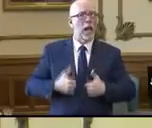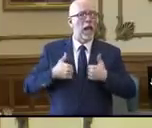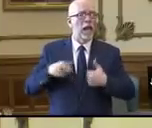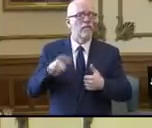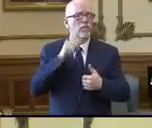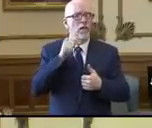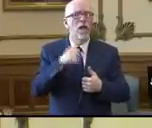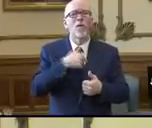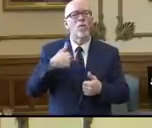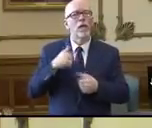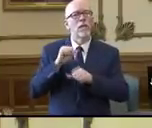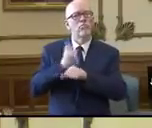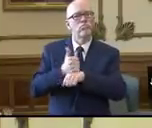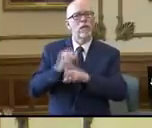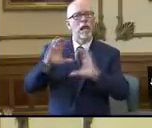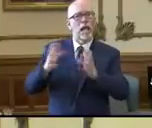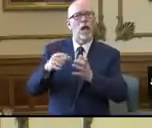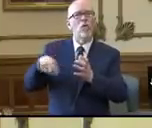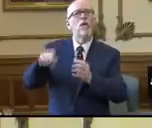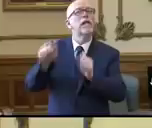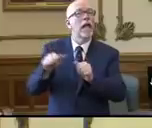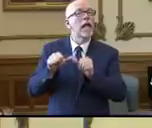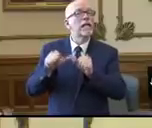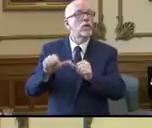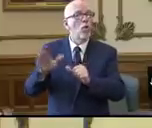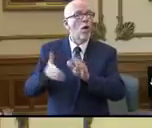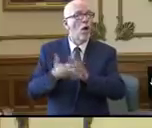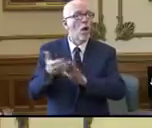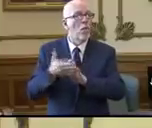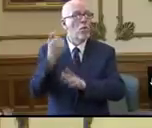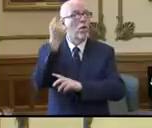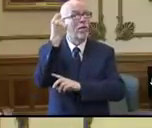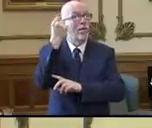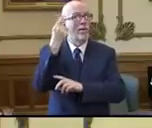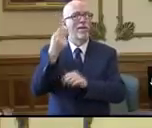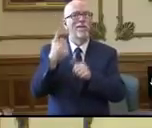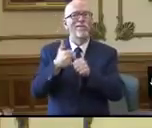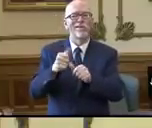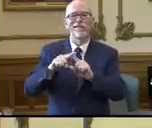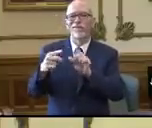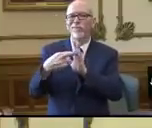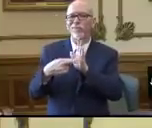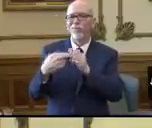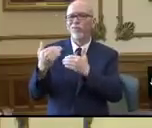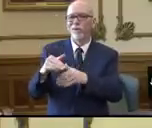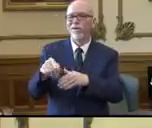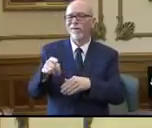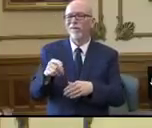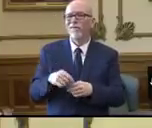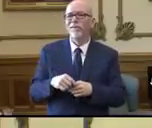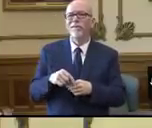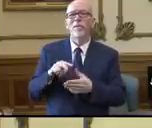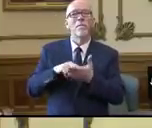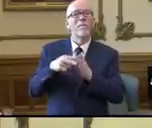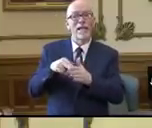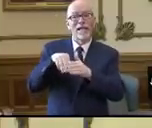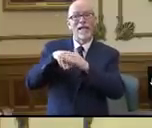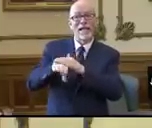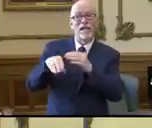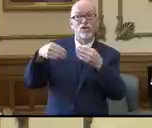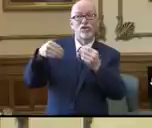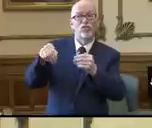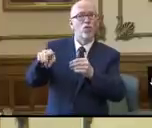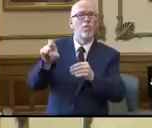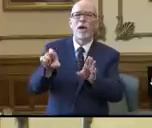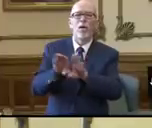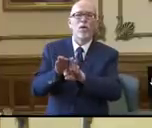but we've created a category that allows them to continue operating under new conditions and restrictions. Specifically, the inside of the store has